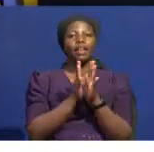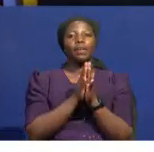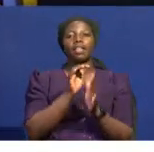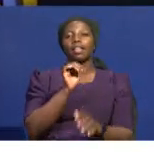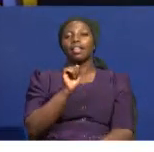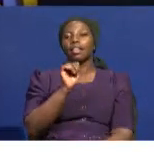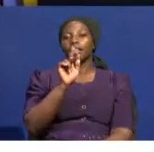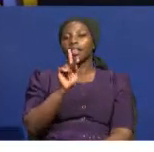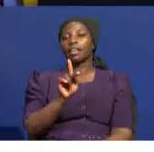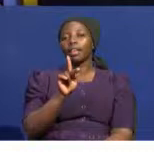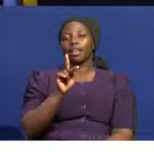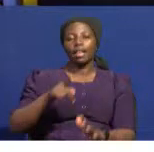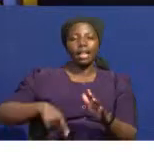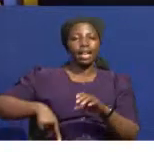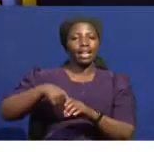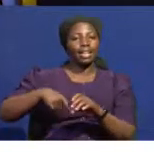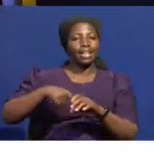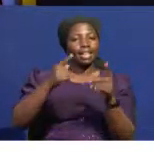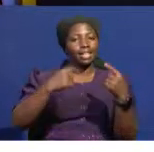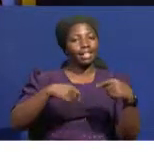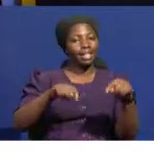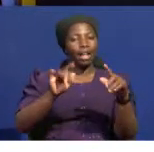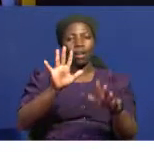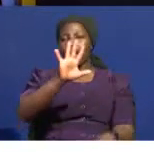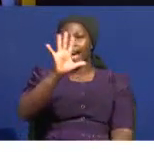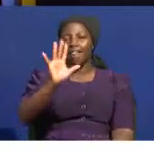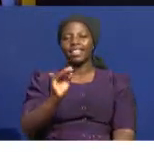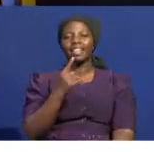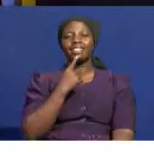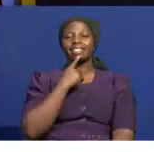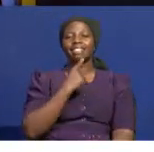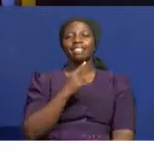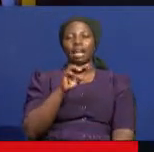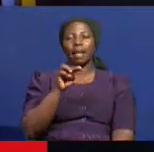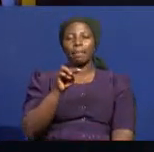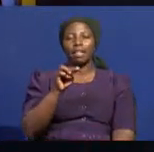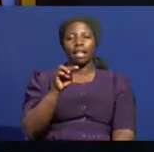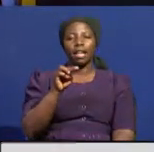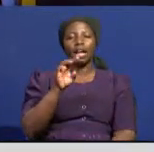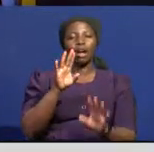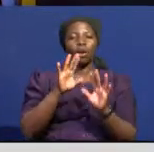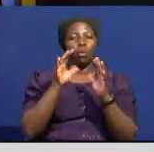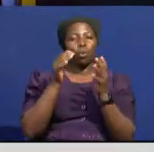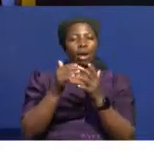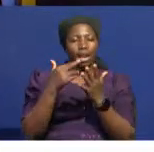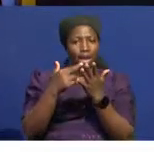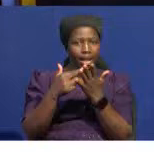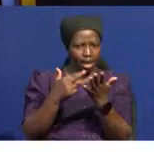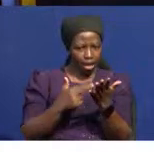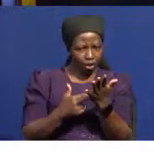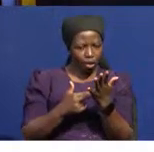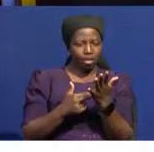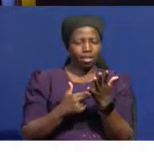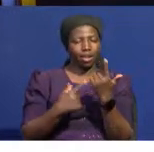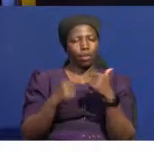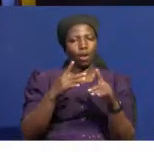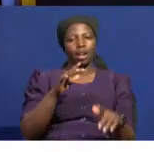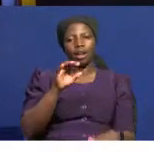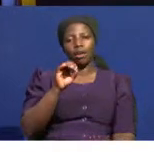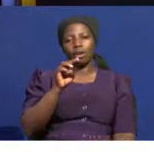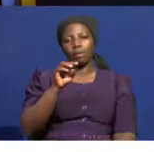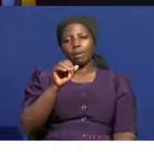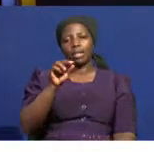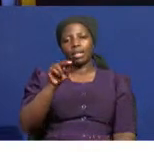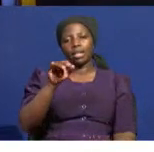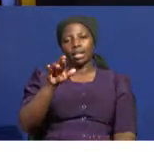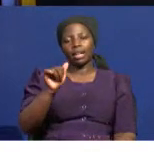AK Relay Trials, where Africa's 100 meters world record holder Ferdinand Omanyala and world 800